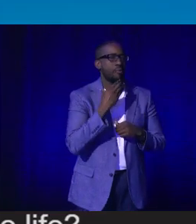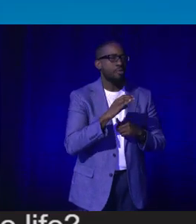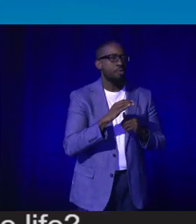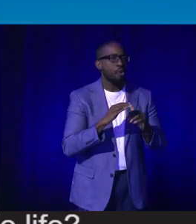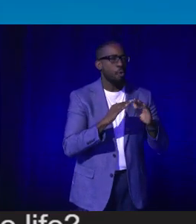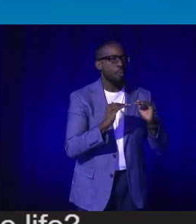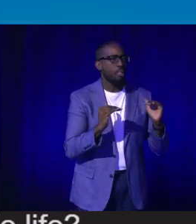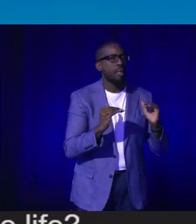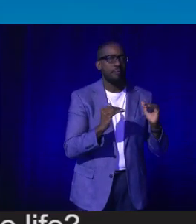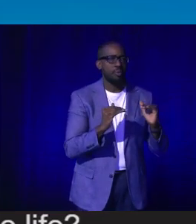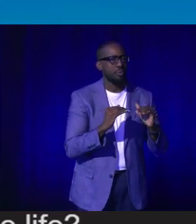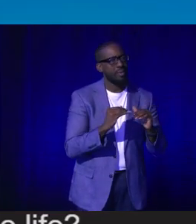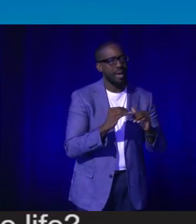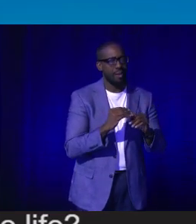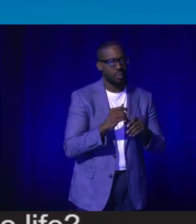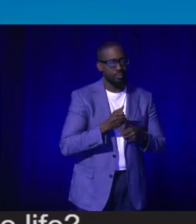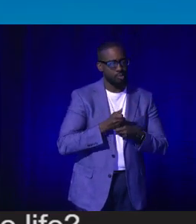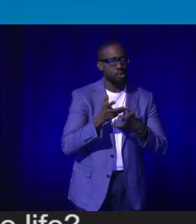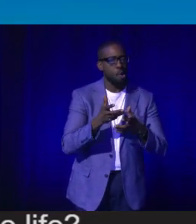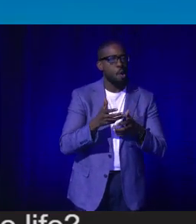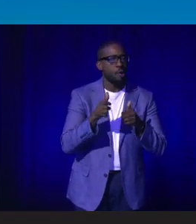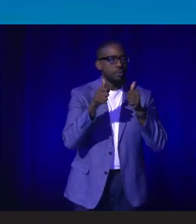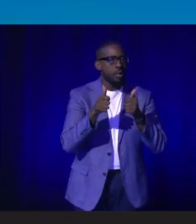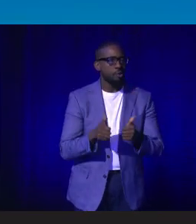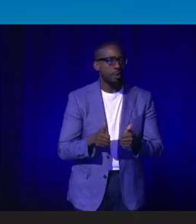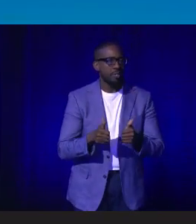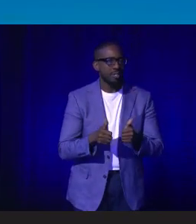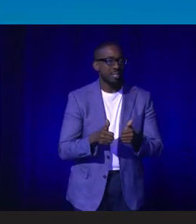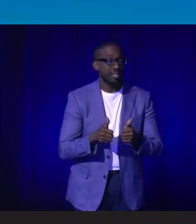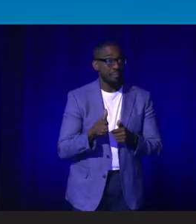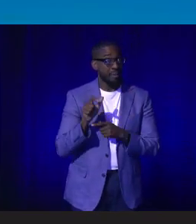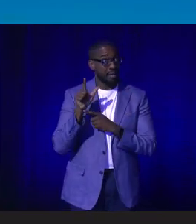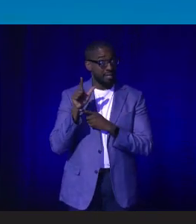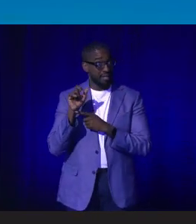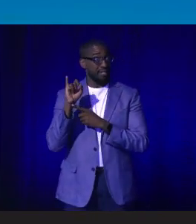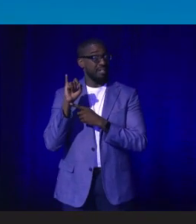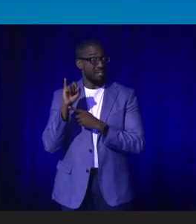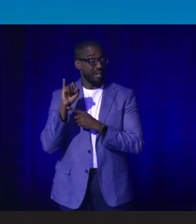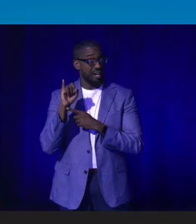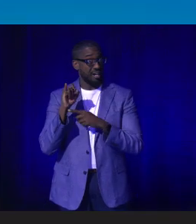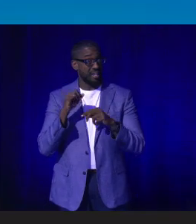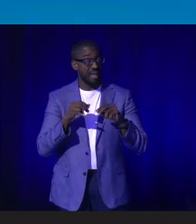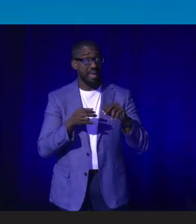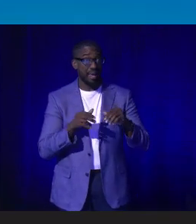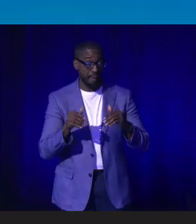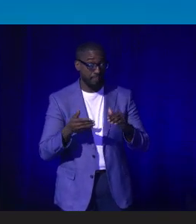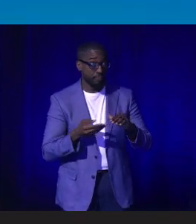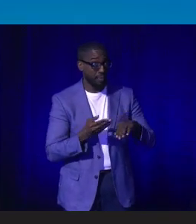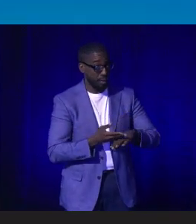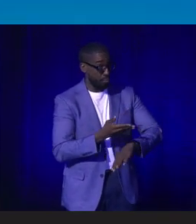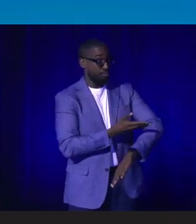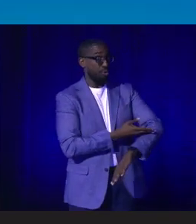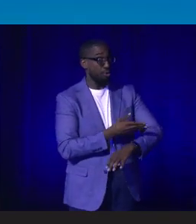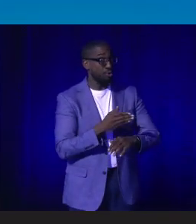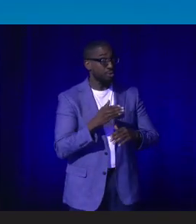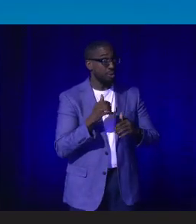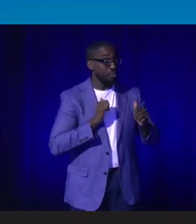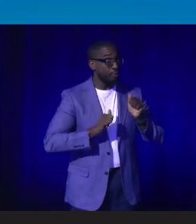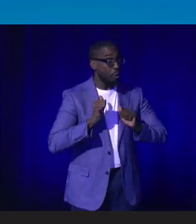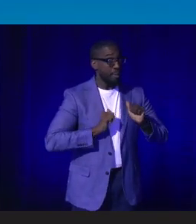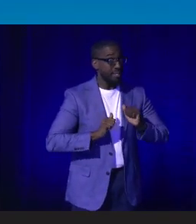we've observed. We've yet to see within lithium-ion batteries a thermal gradient that improves performance, although we were hoping to find